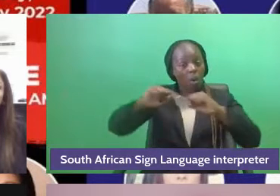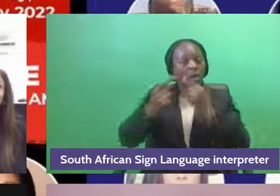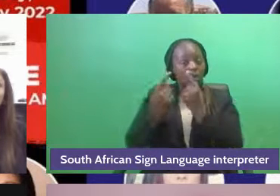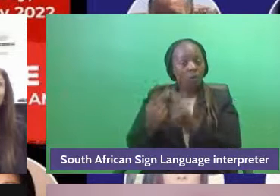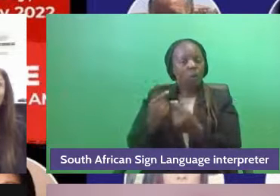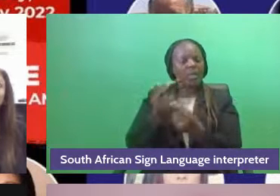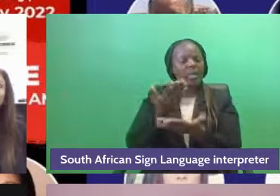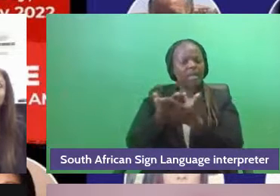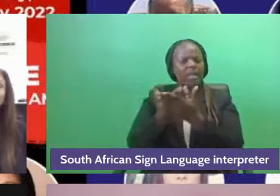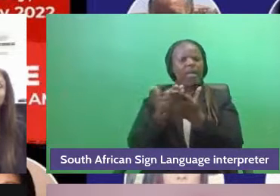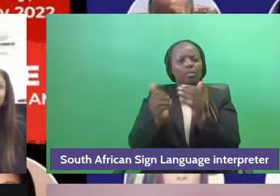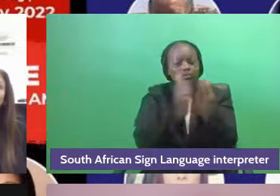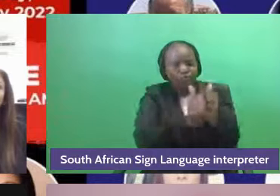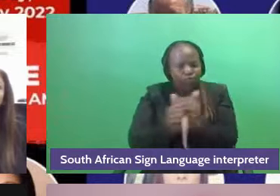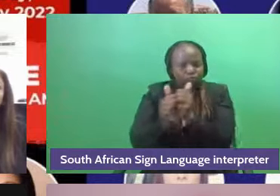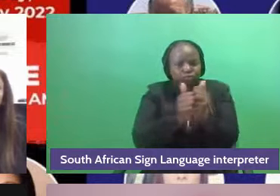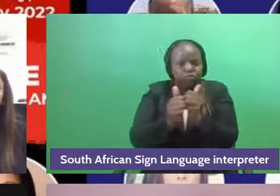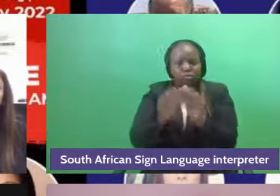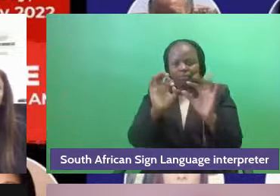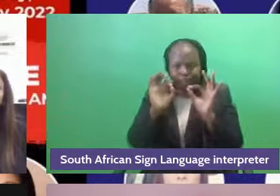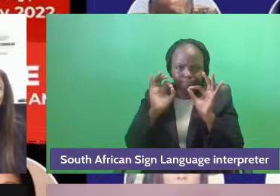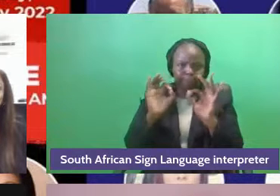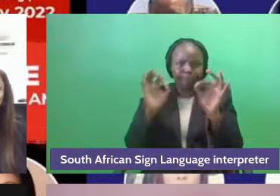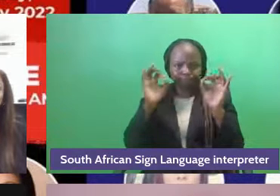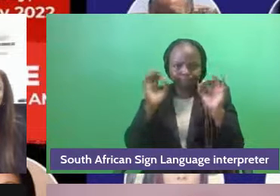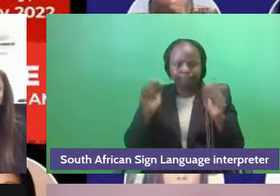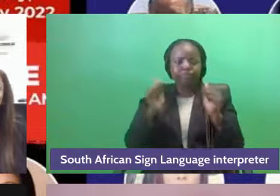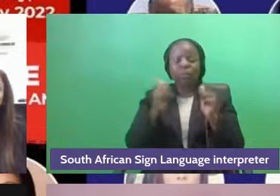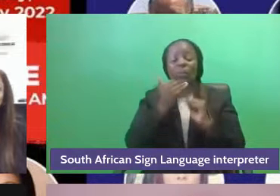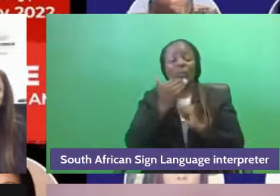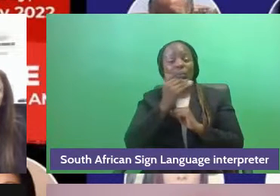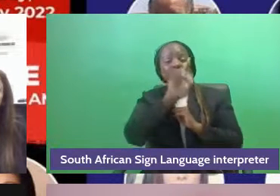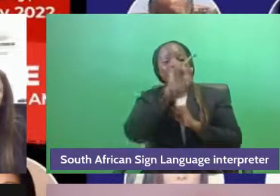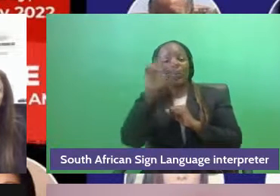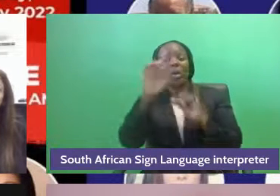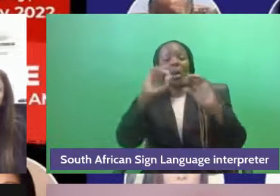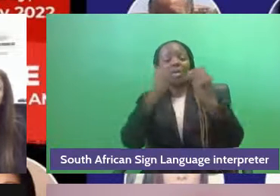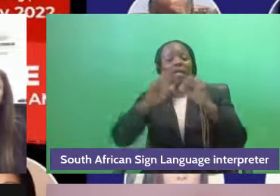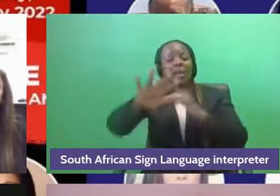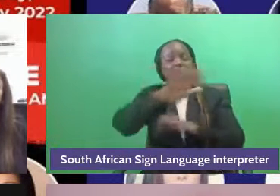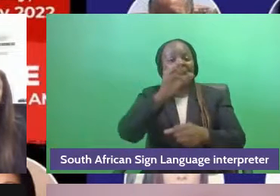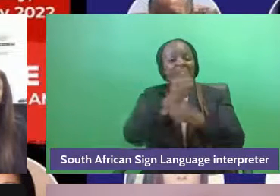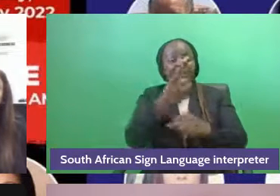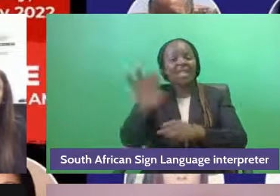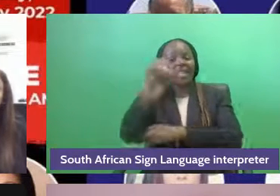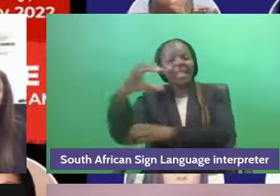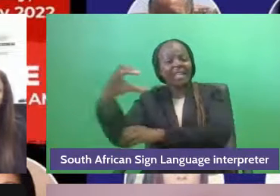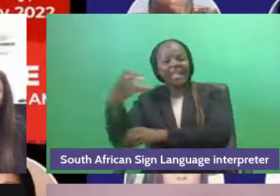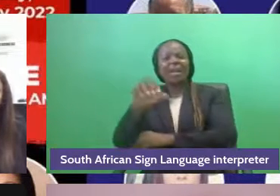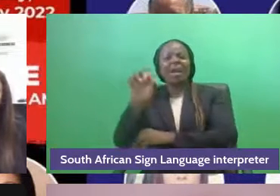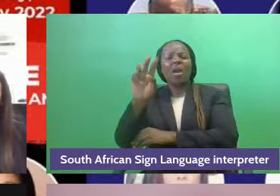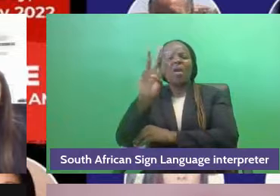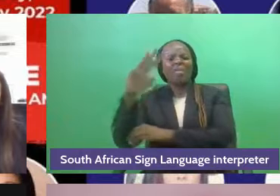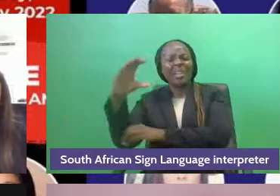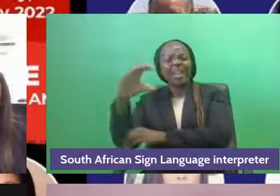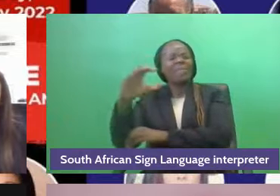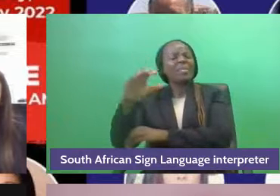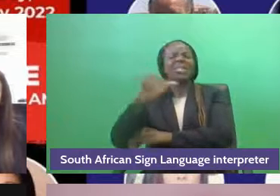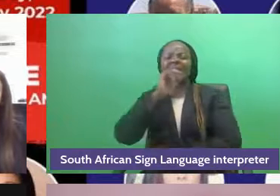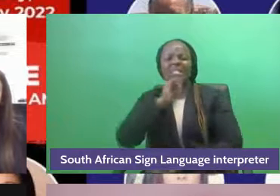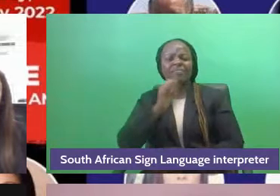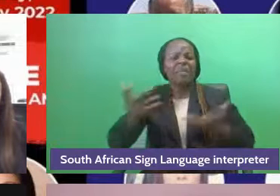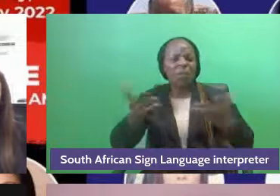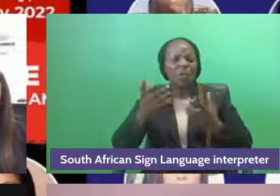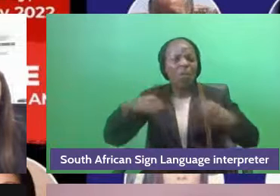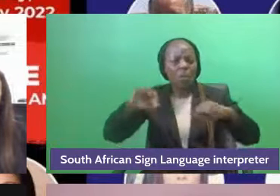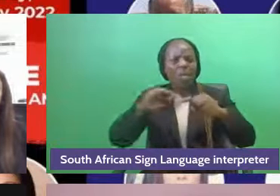hold hands together. If there's organizations in Gauteng, in Eastern Cape, Western Cape, wherever, let's combine,